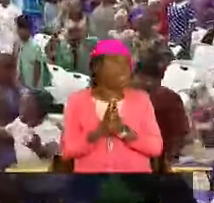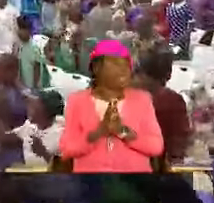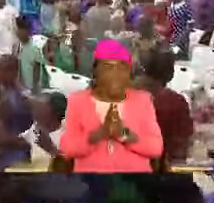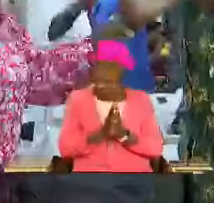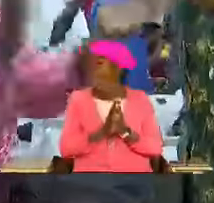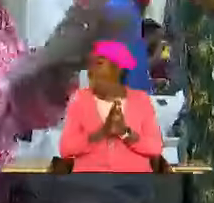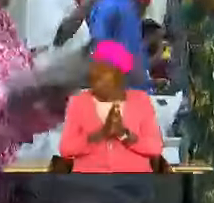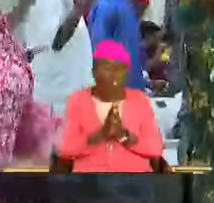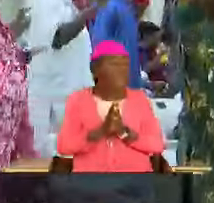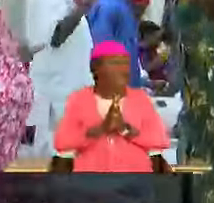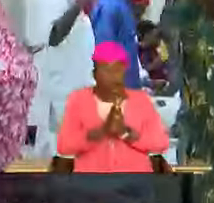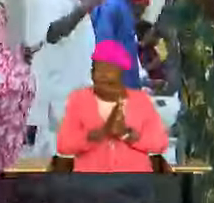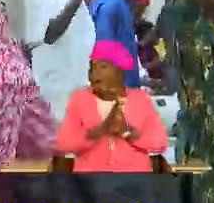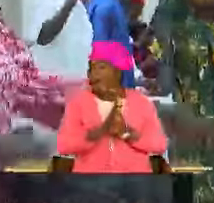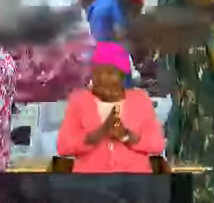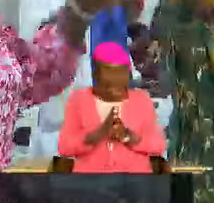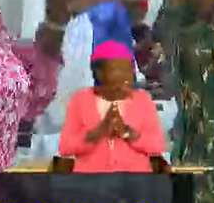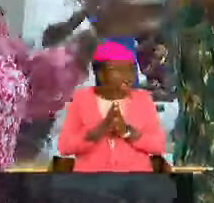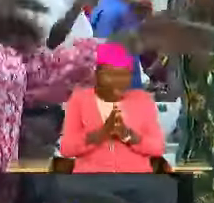Jesus